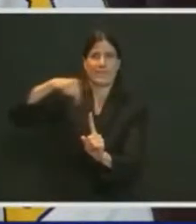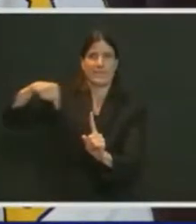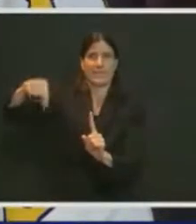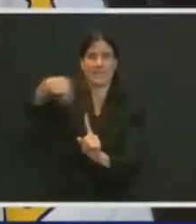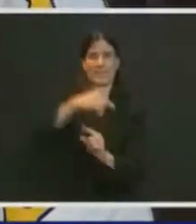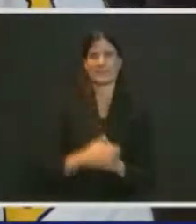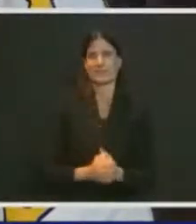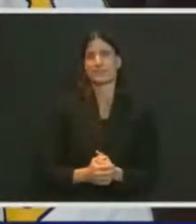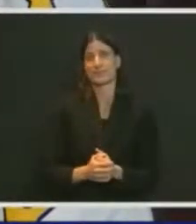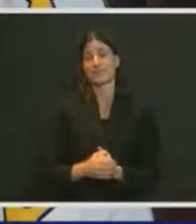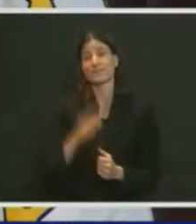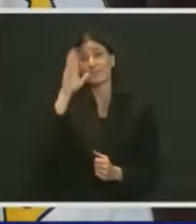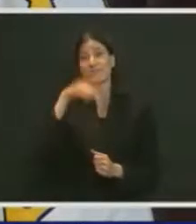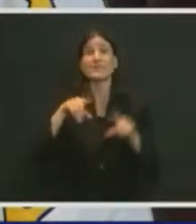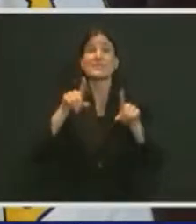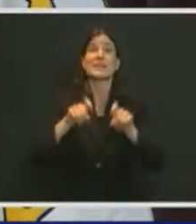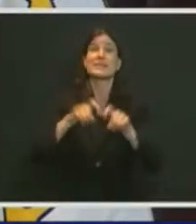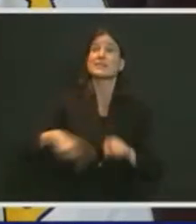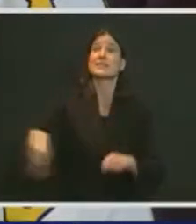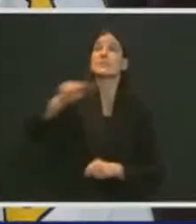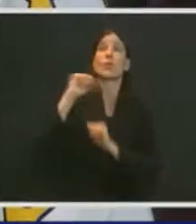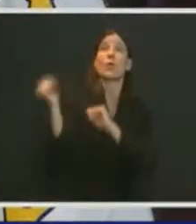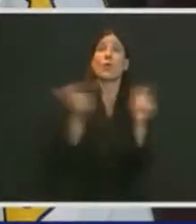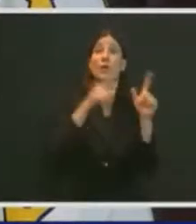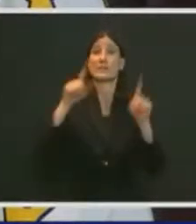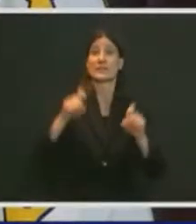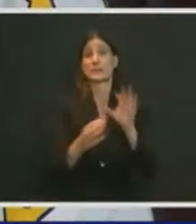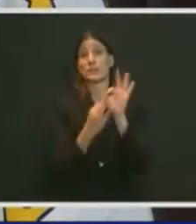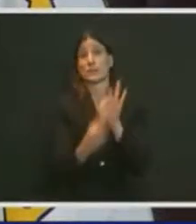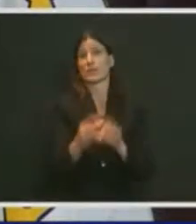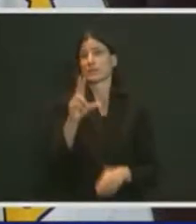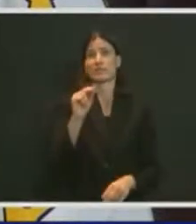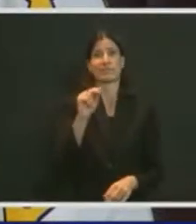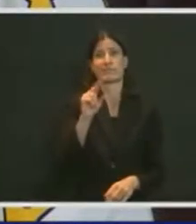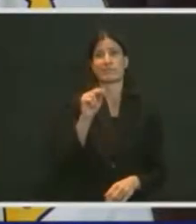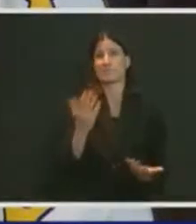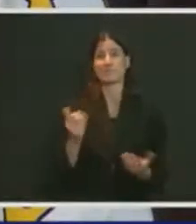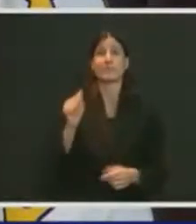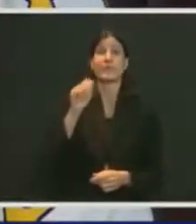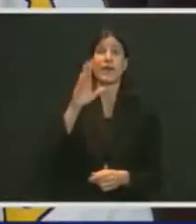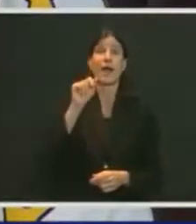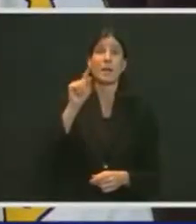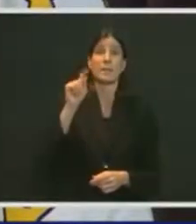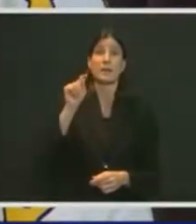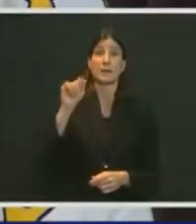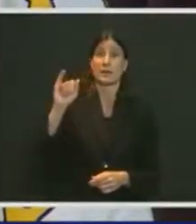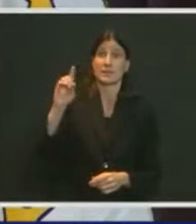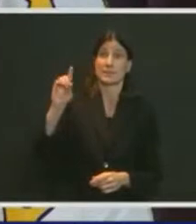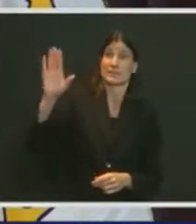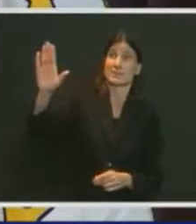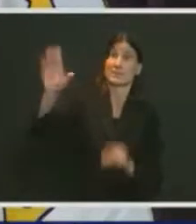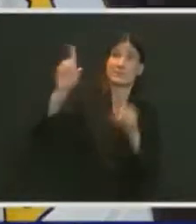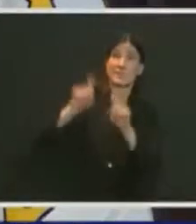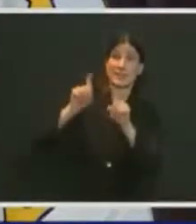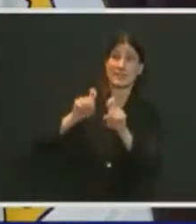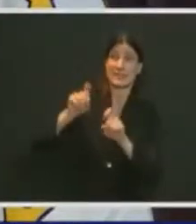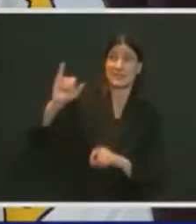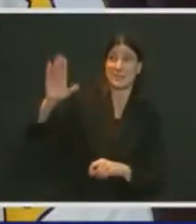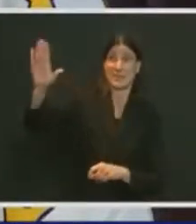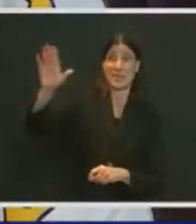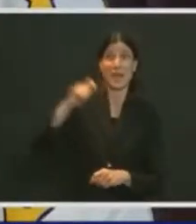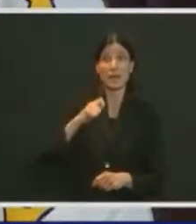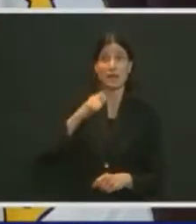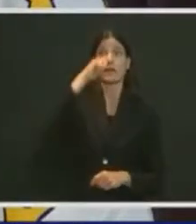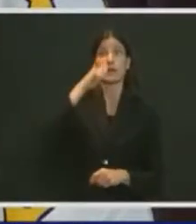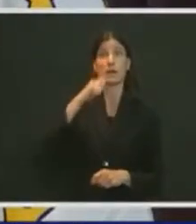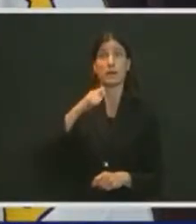Abbot test is that it is a little less sensitive than a lab-based PCR test that we're using.